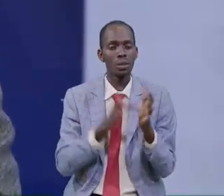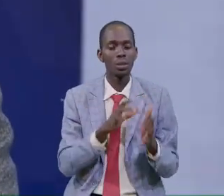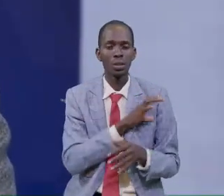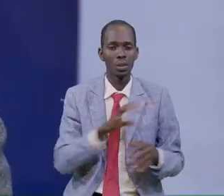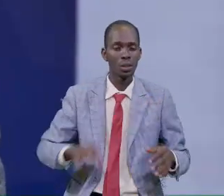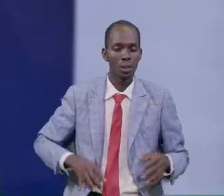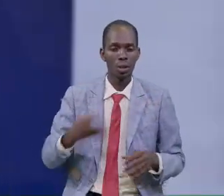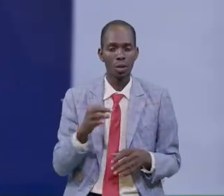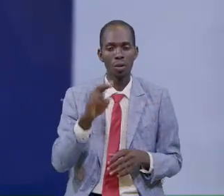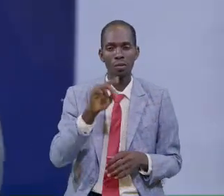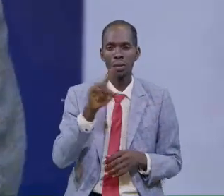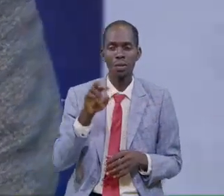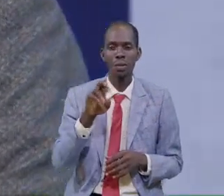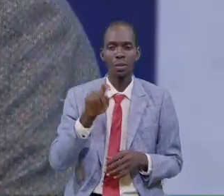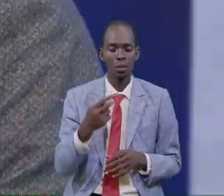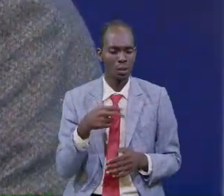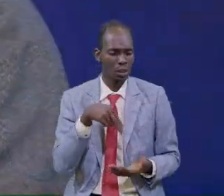and walk.